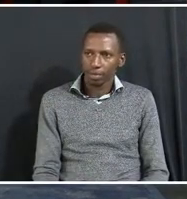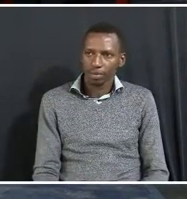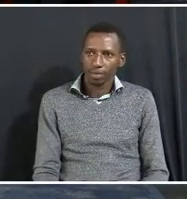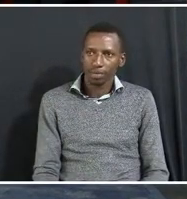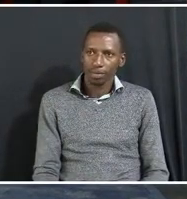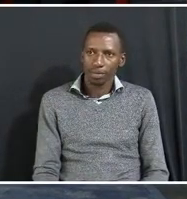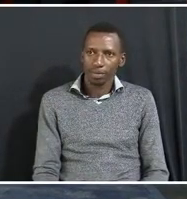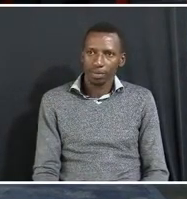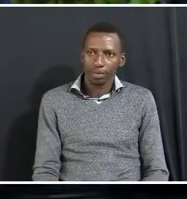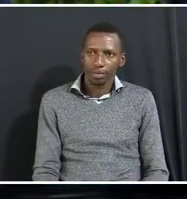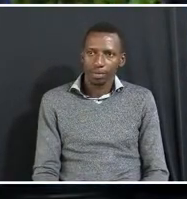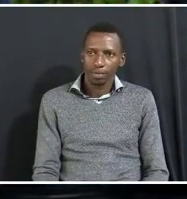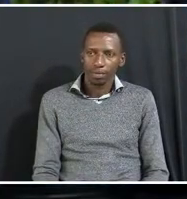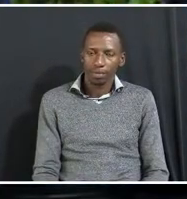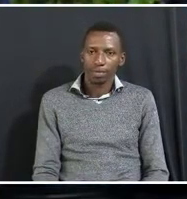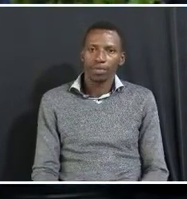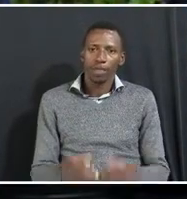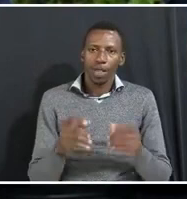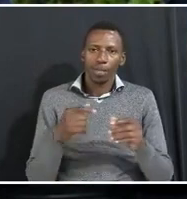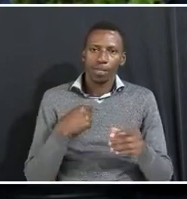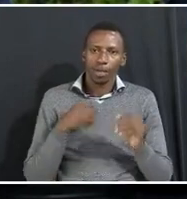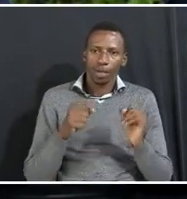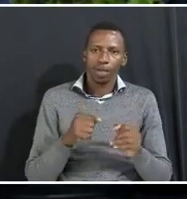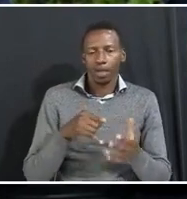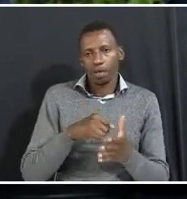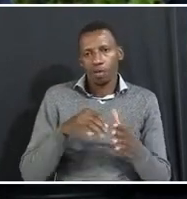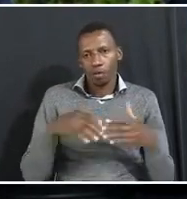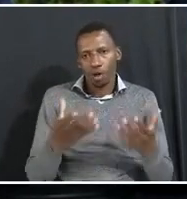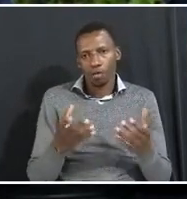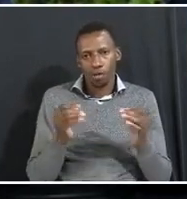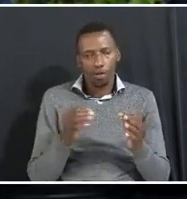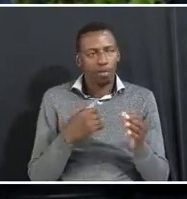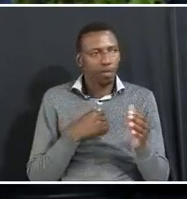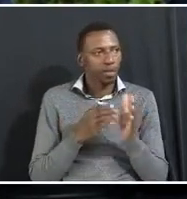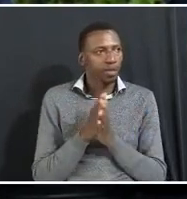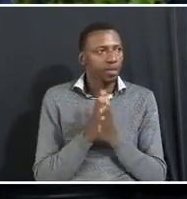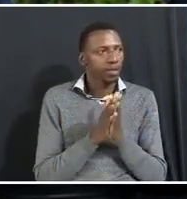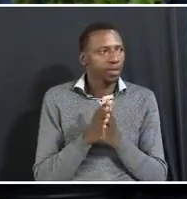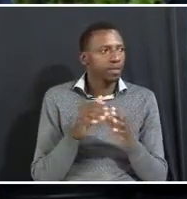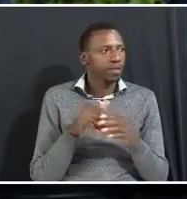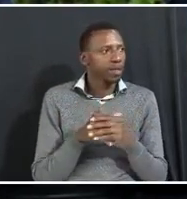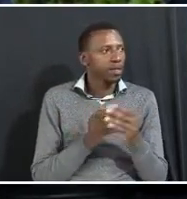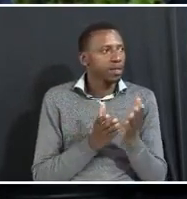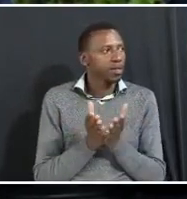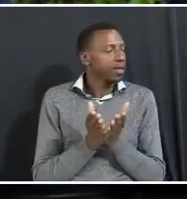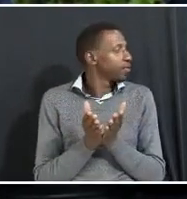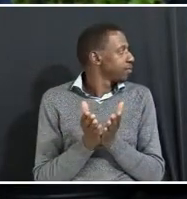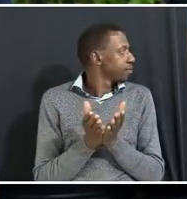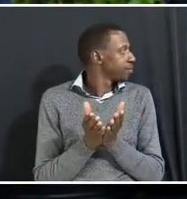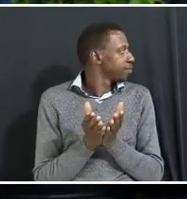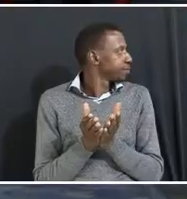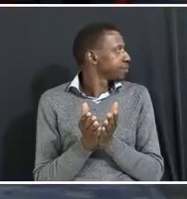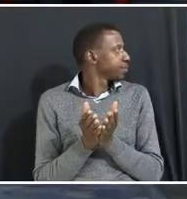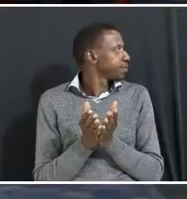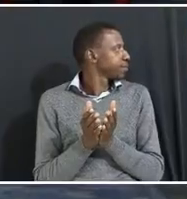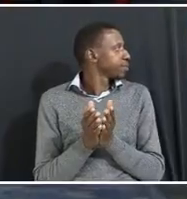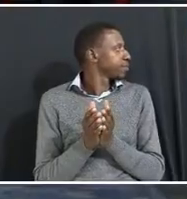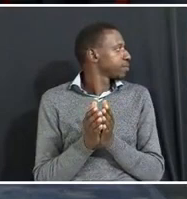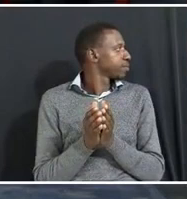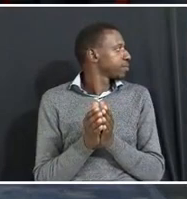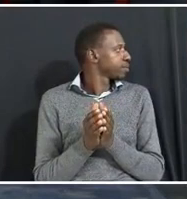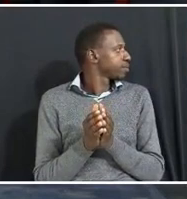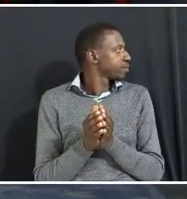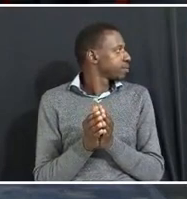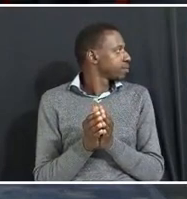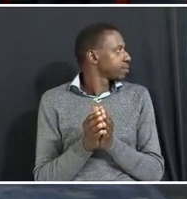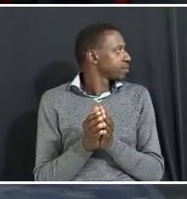get involved if I'm interested, for example, in serving in the welfare ministry? Yeah. I'm a member